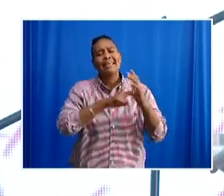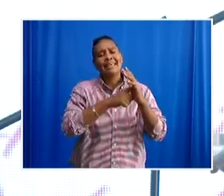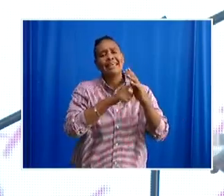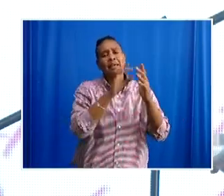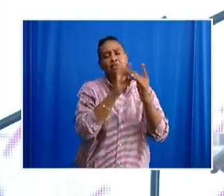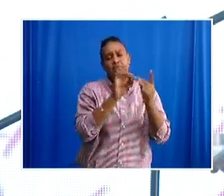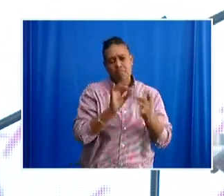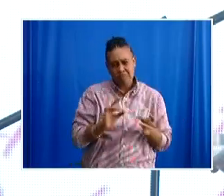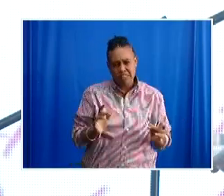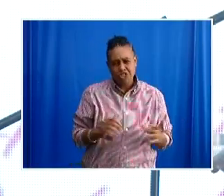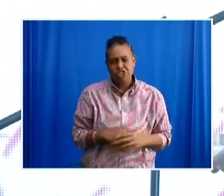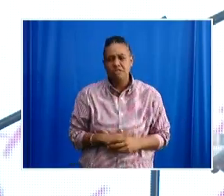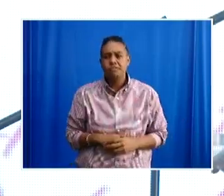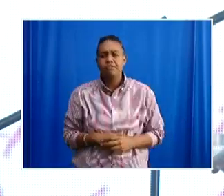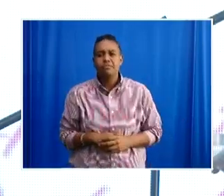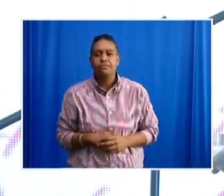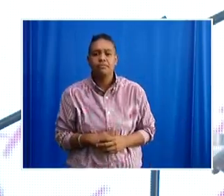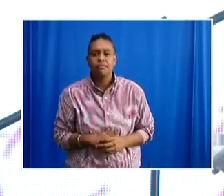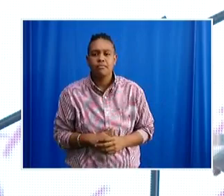messages.